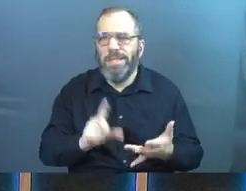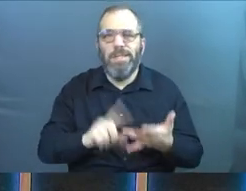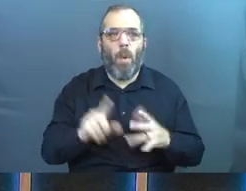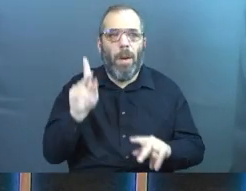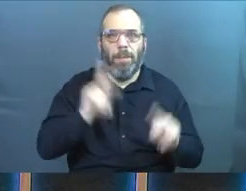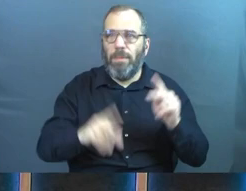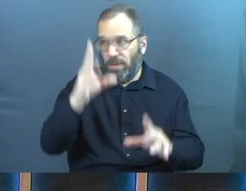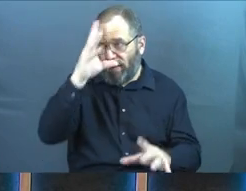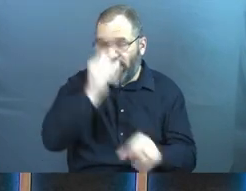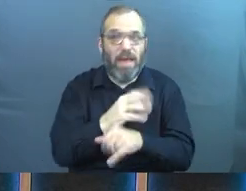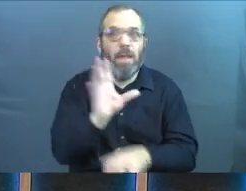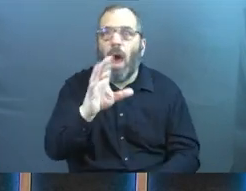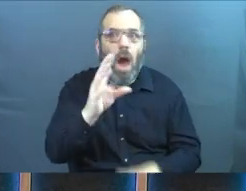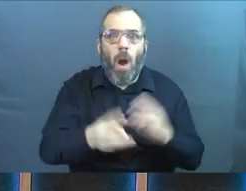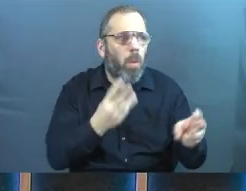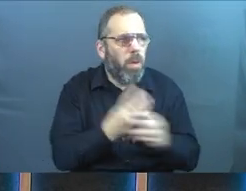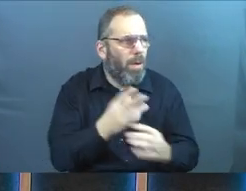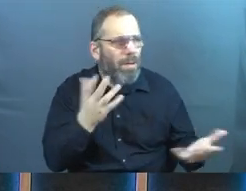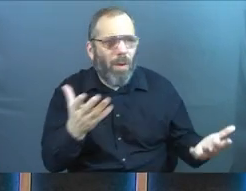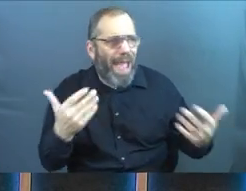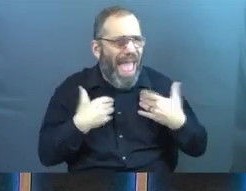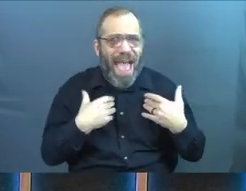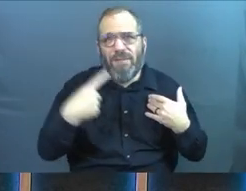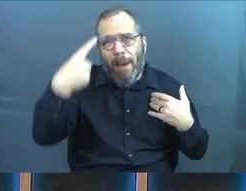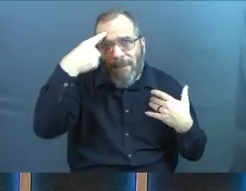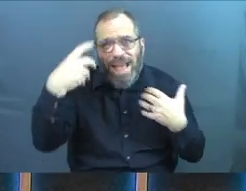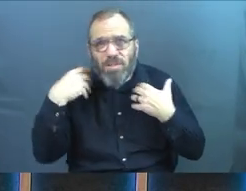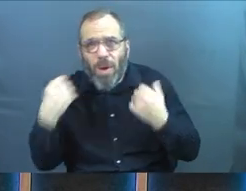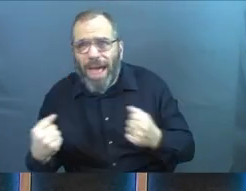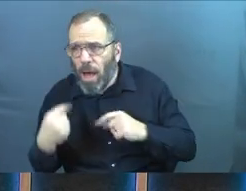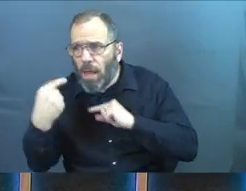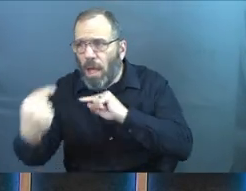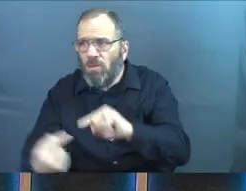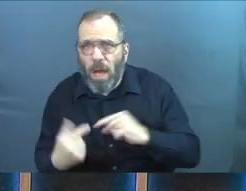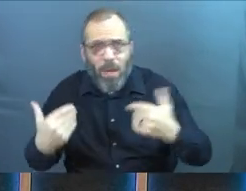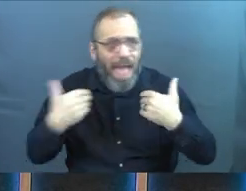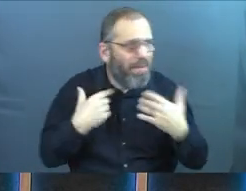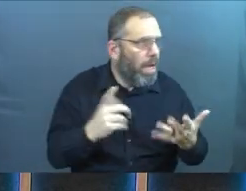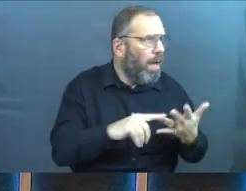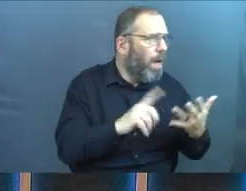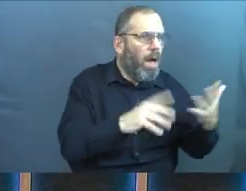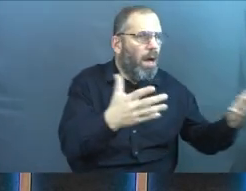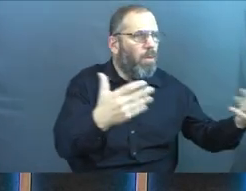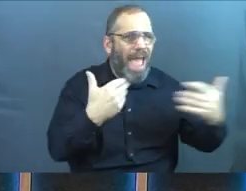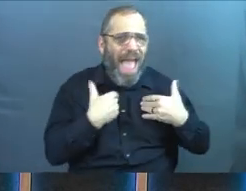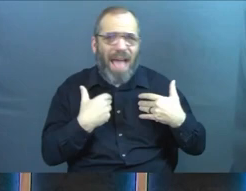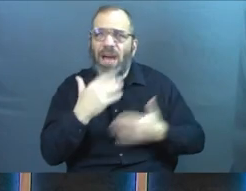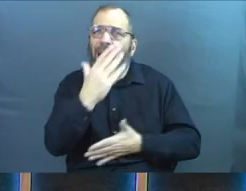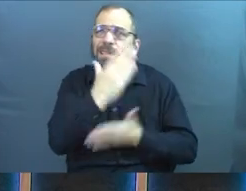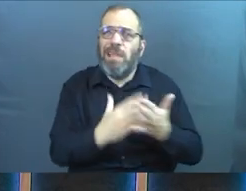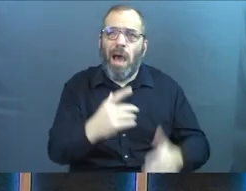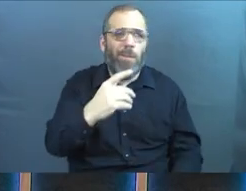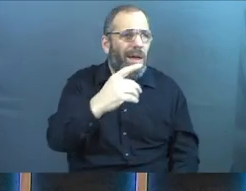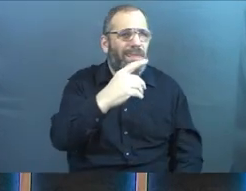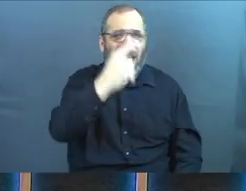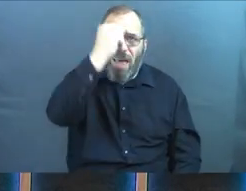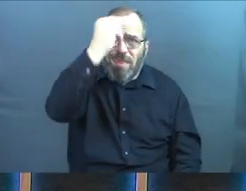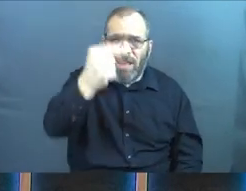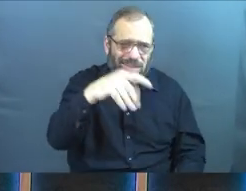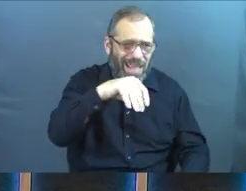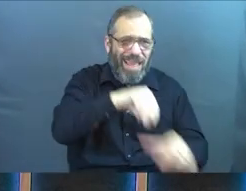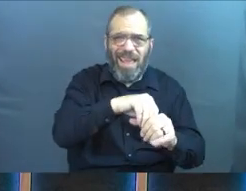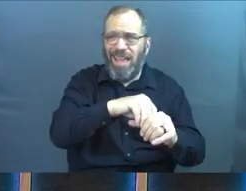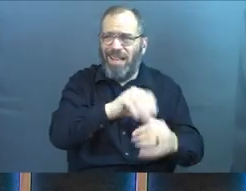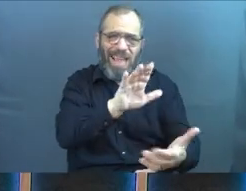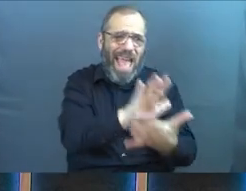people's faith? Where in the world did we get the mental health struggles that we've gotten? Where in the world did we get some of the theories that come into